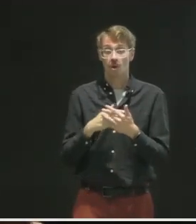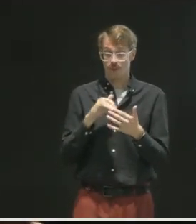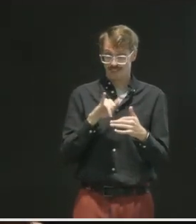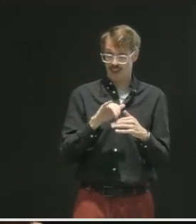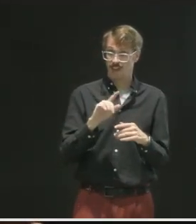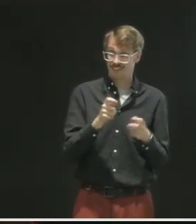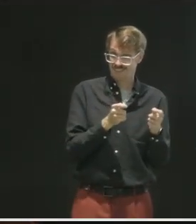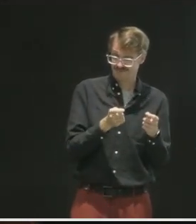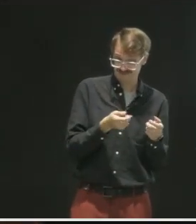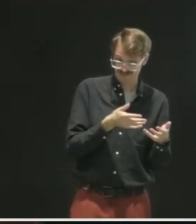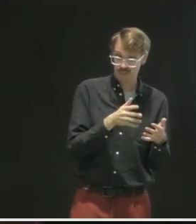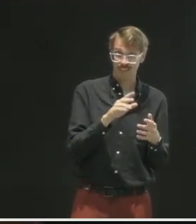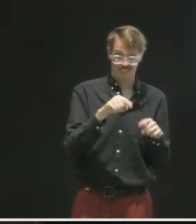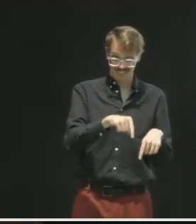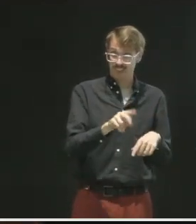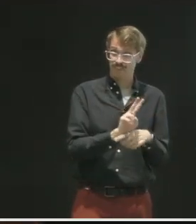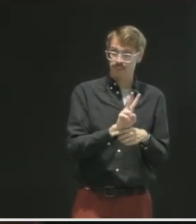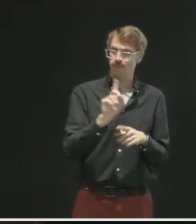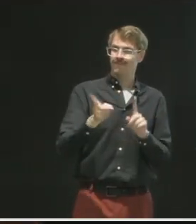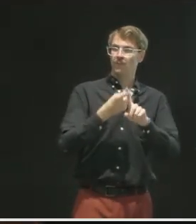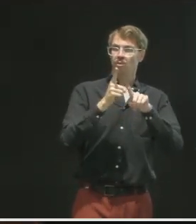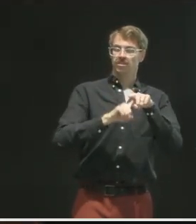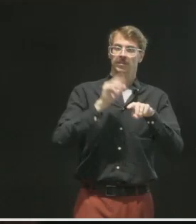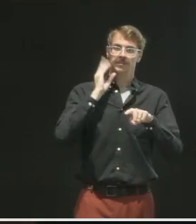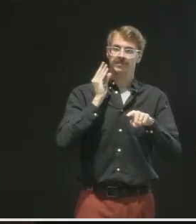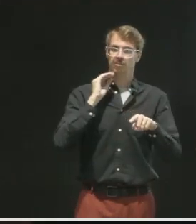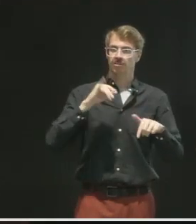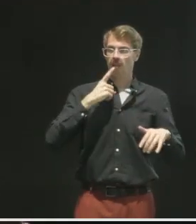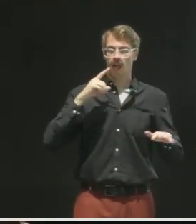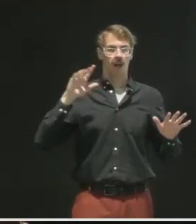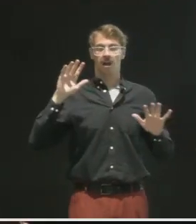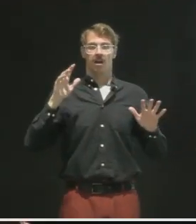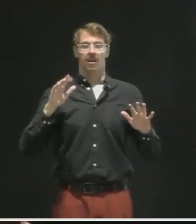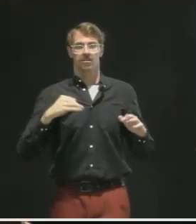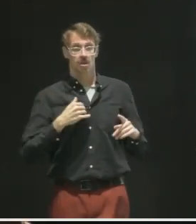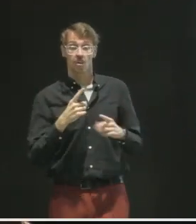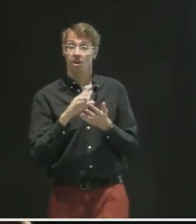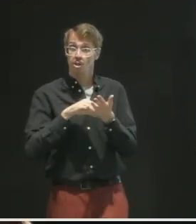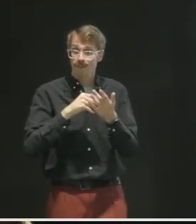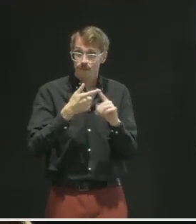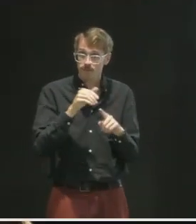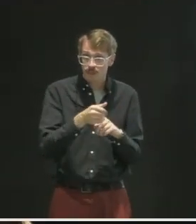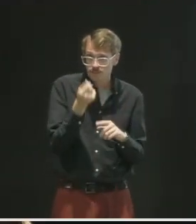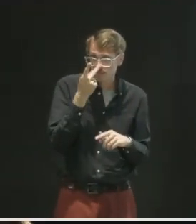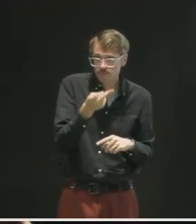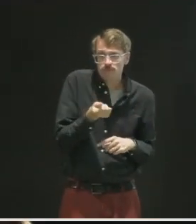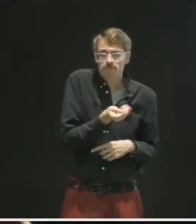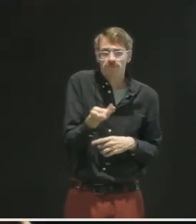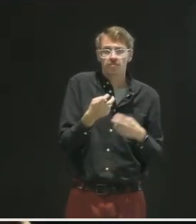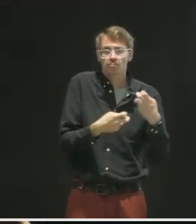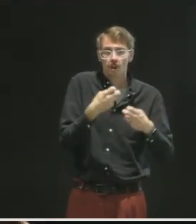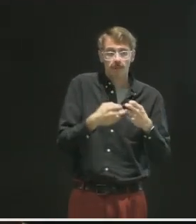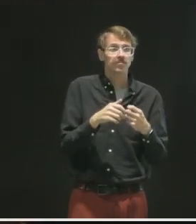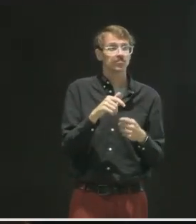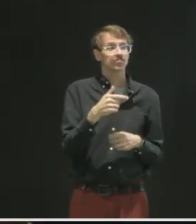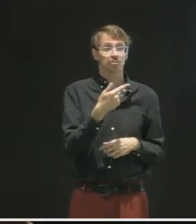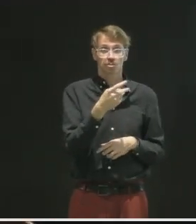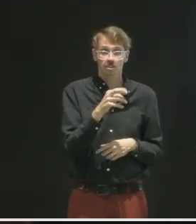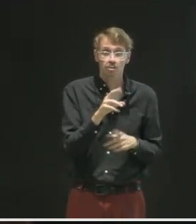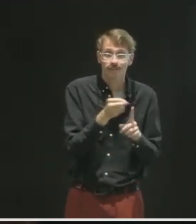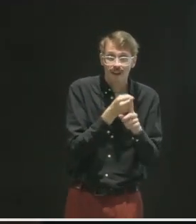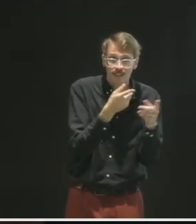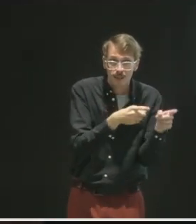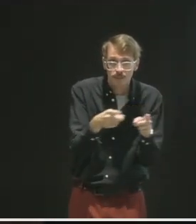time. So learning from that we found the social problems such as the gender violence